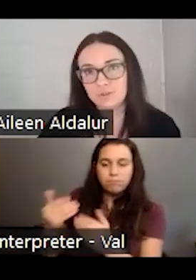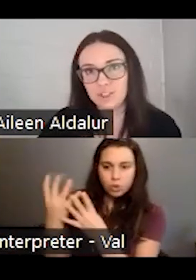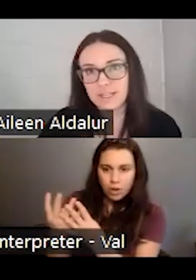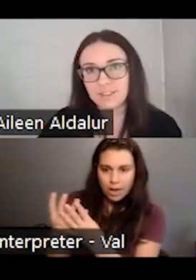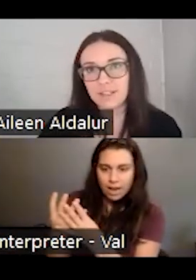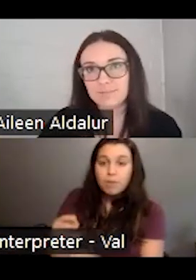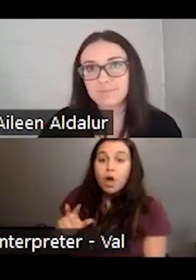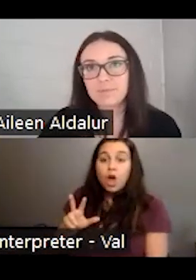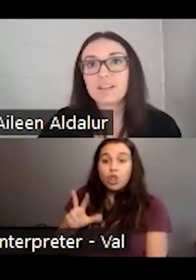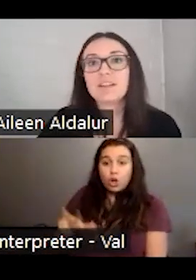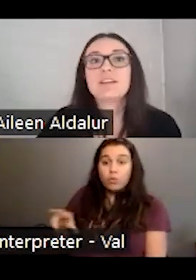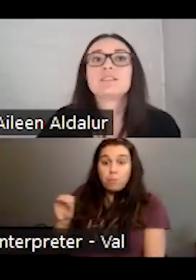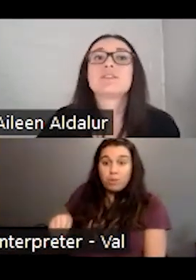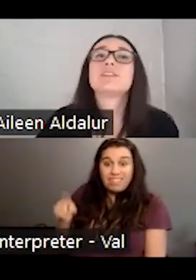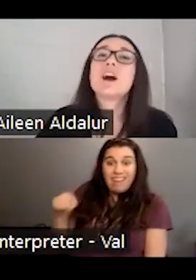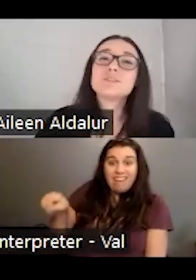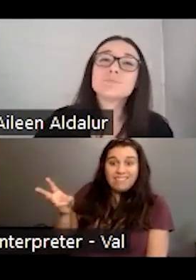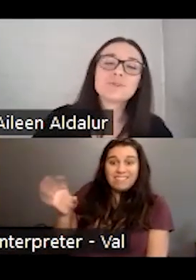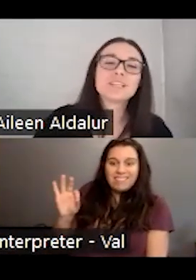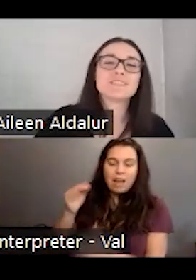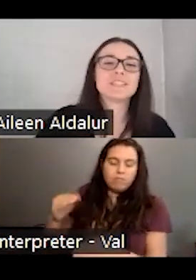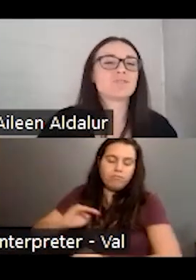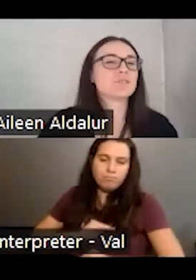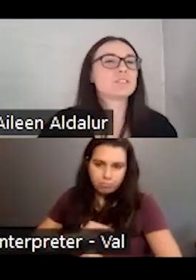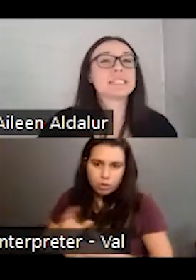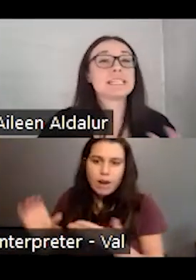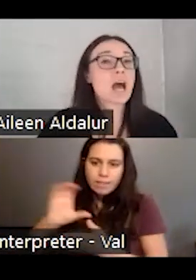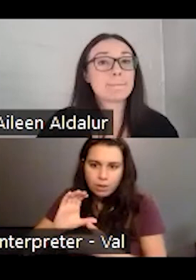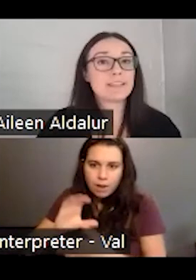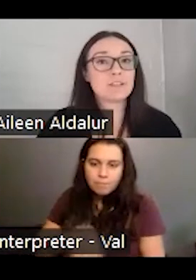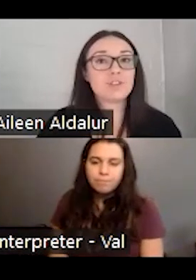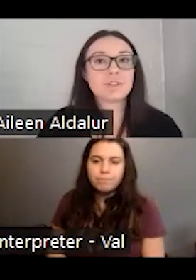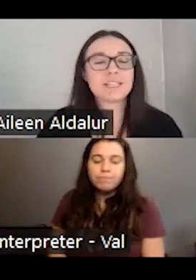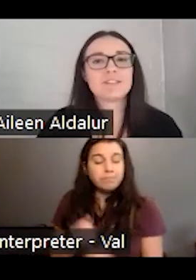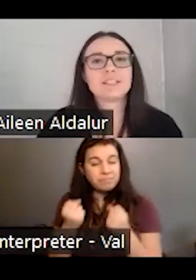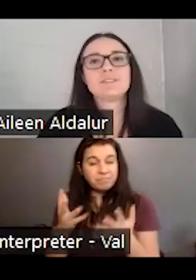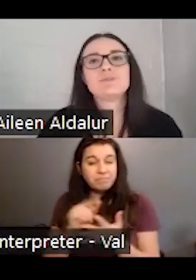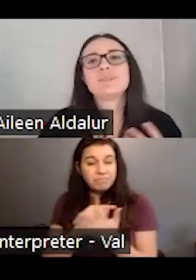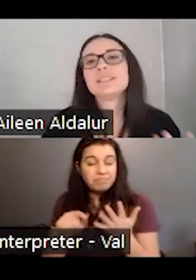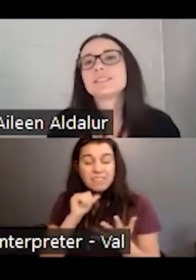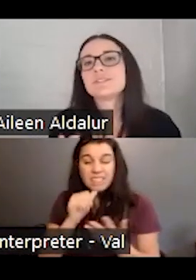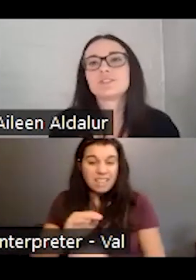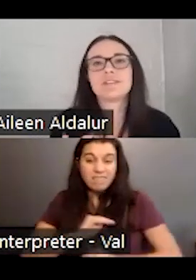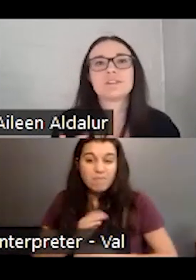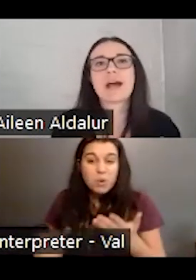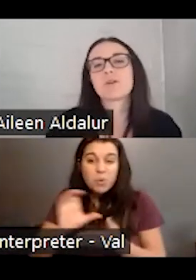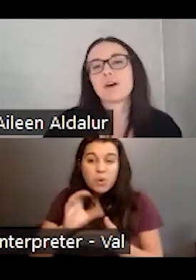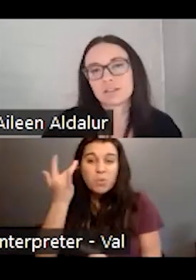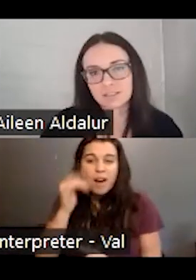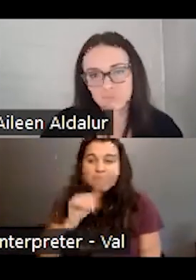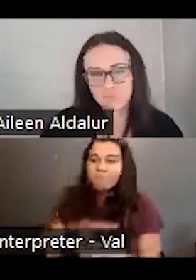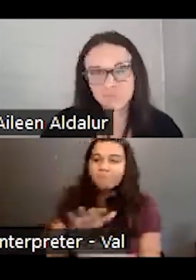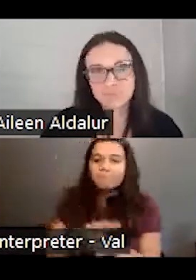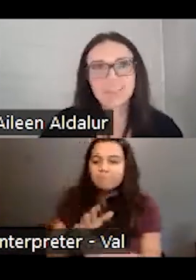met the inclusion criteria. So the large majority of individuals did not meet the inclusion criteria due to an insufficient level of